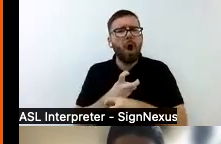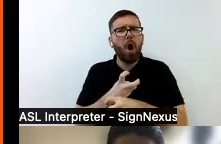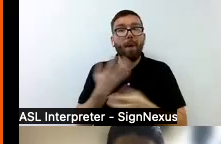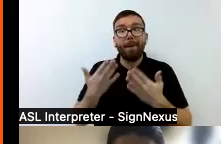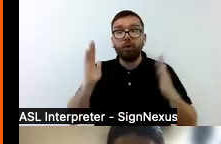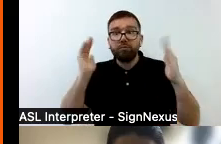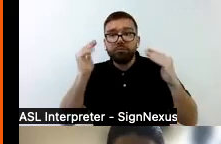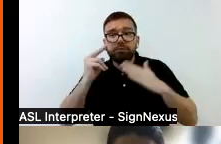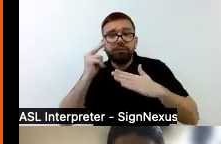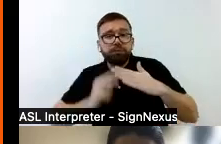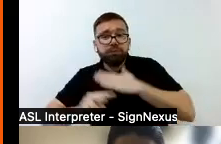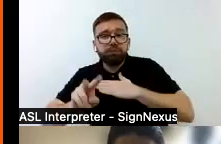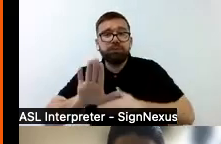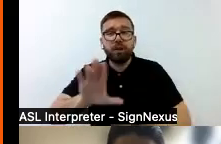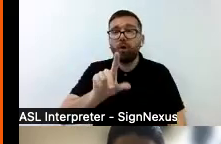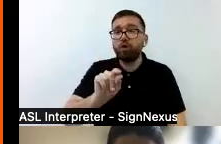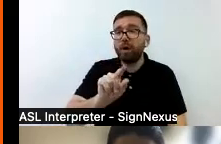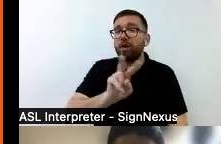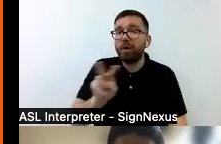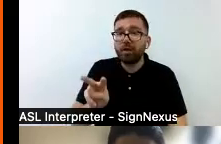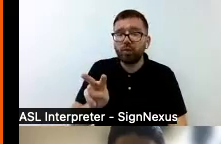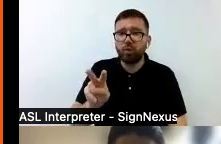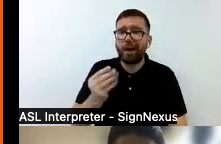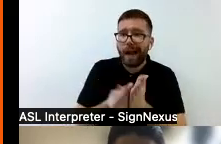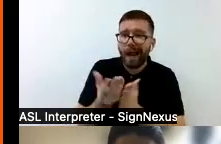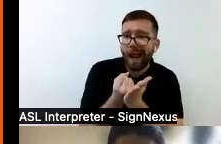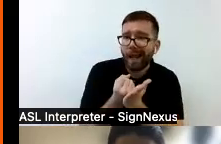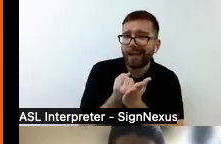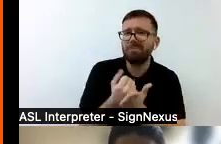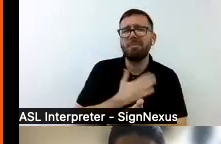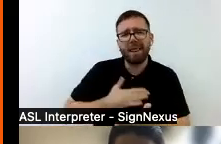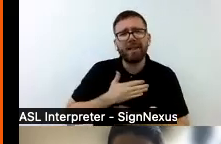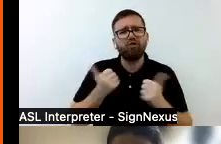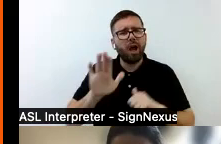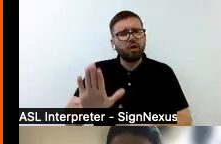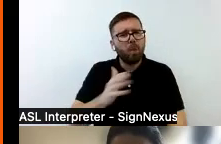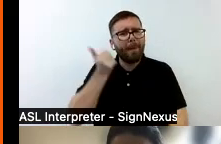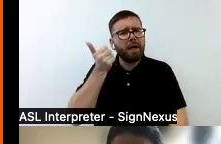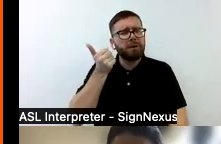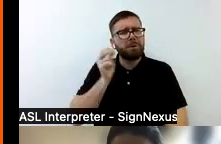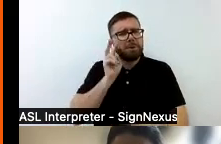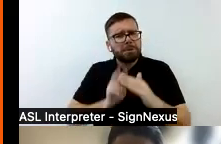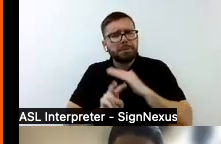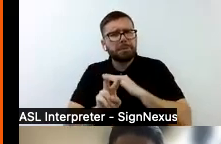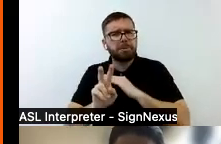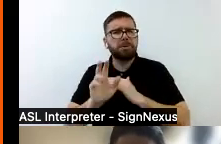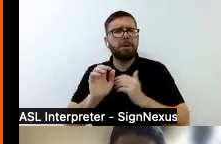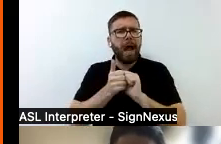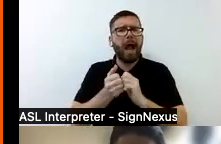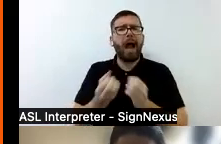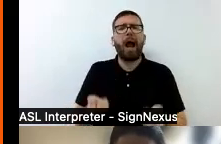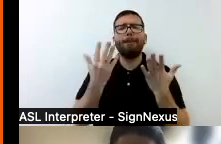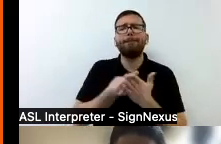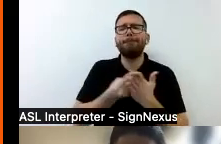annual income, but please do your best to estimate using what you know and or expect of your work plans for the remainder of the